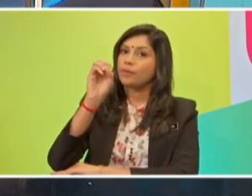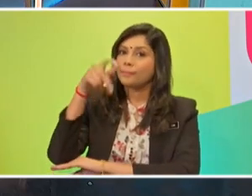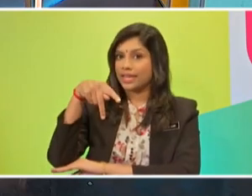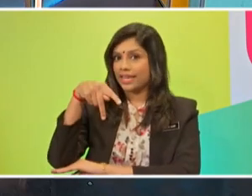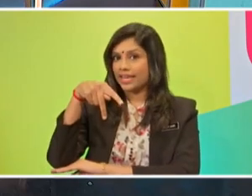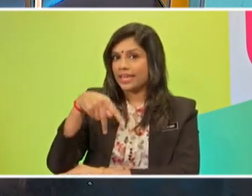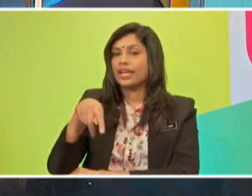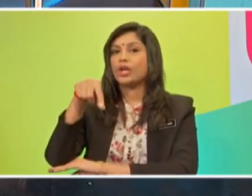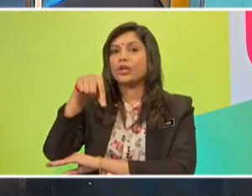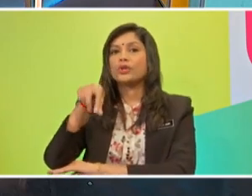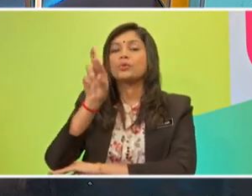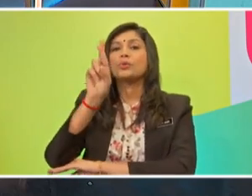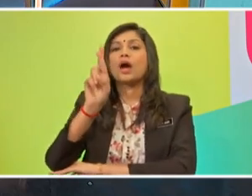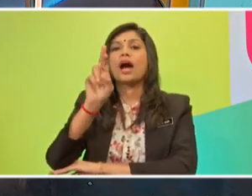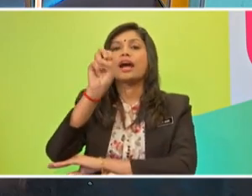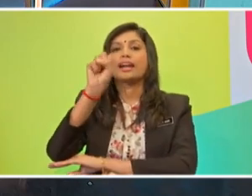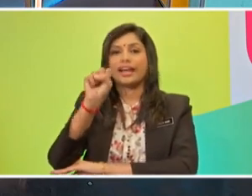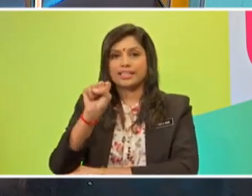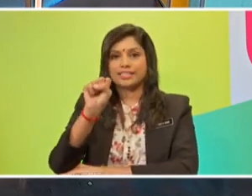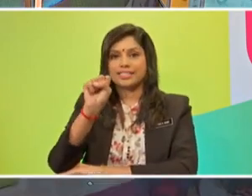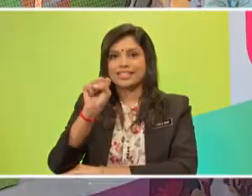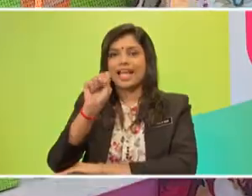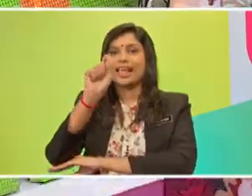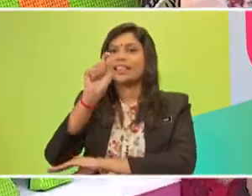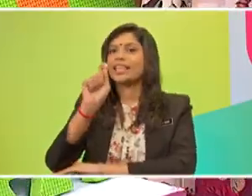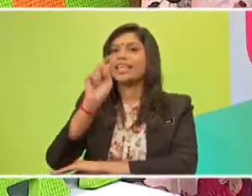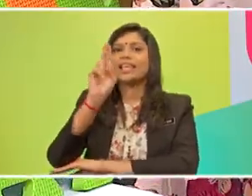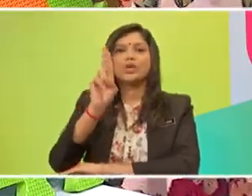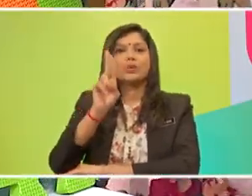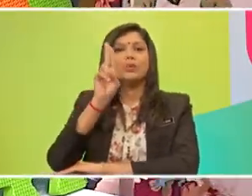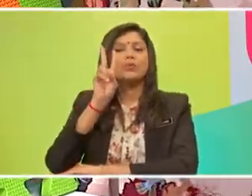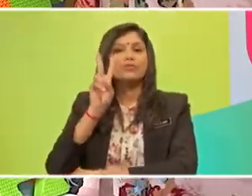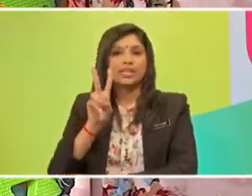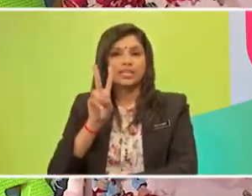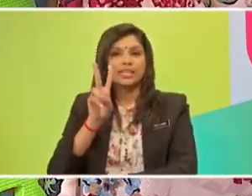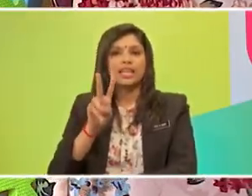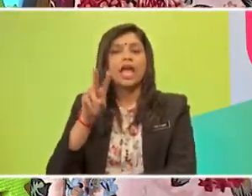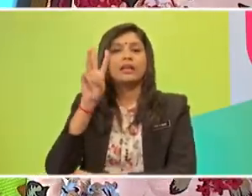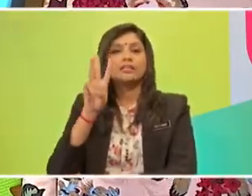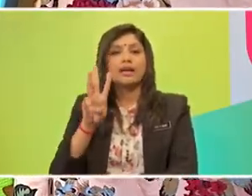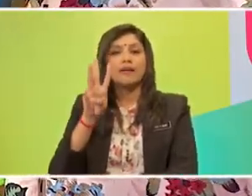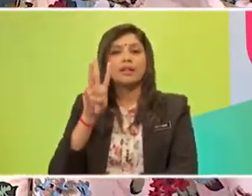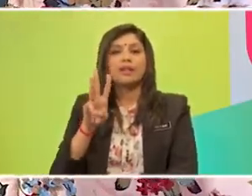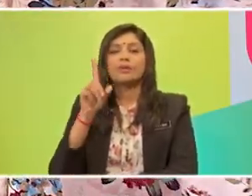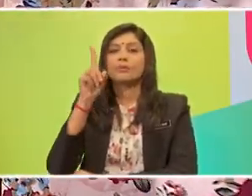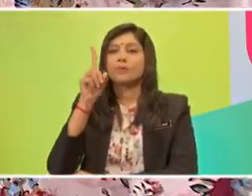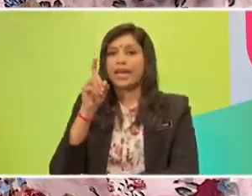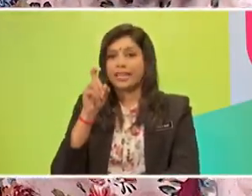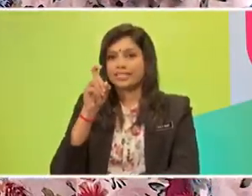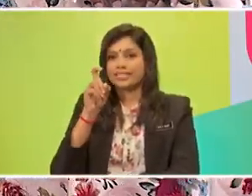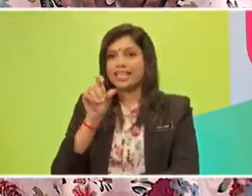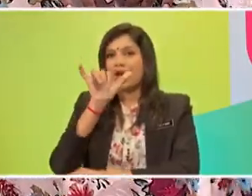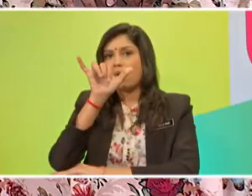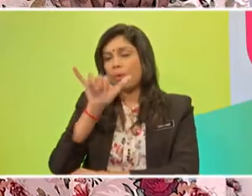O, P, Q, R, S, T, U, V, W,